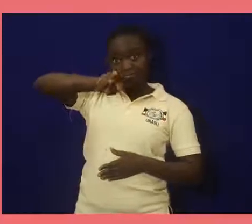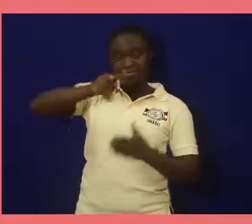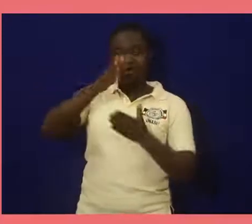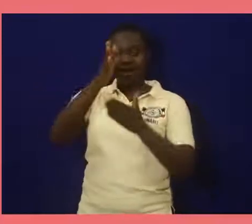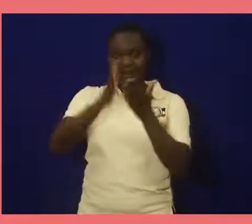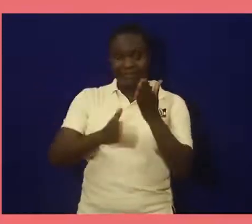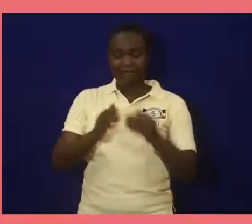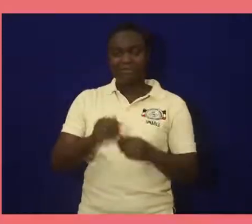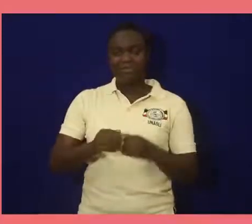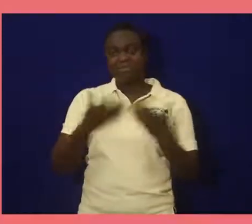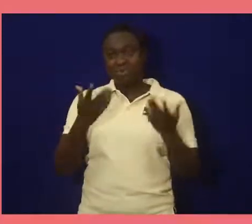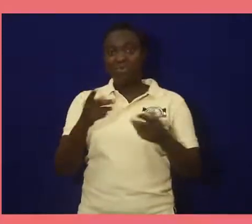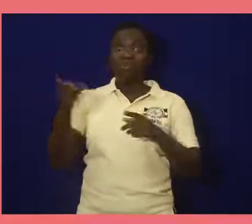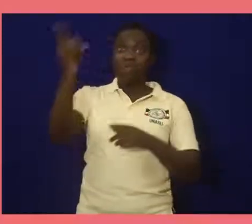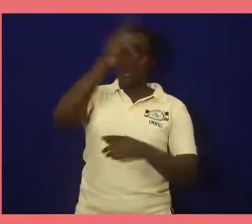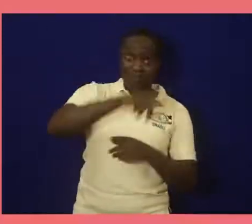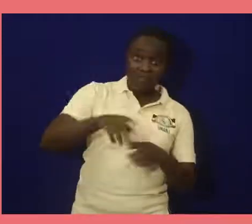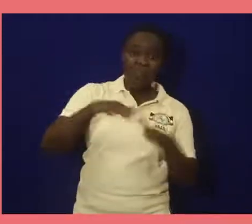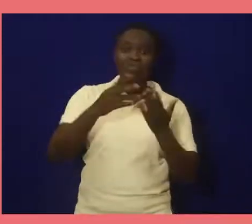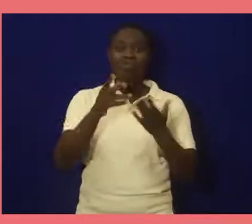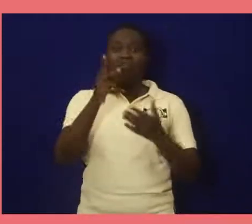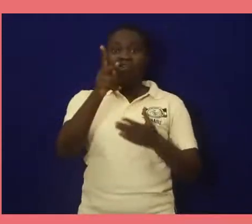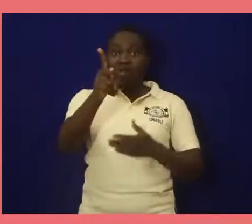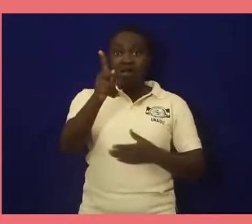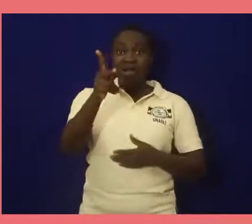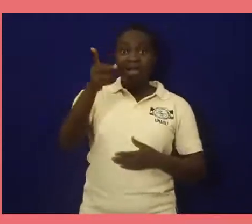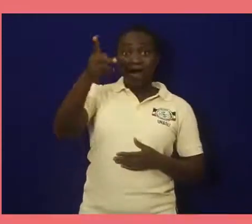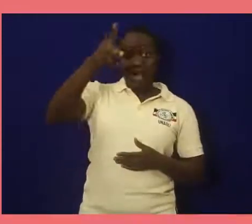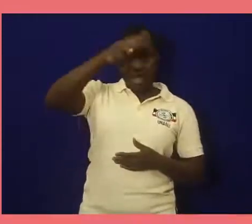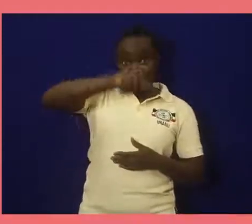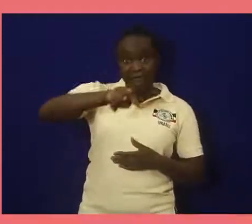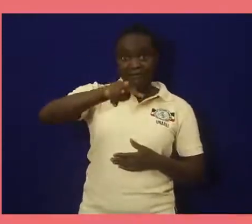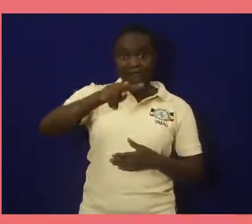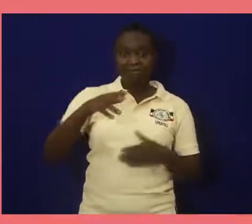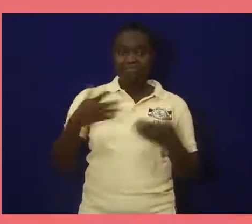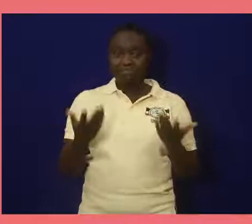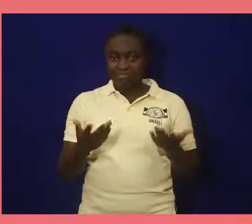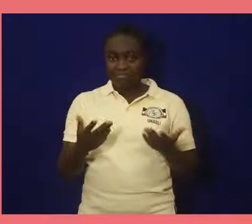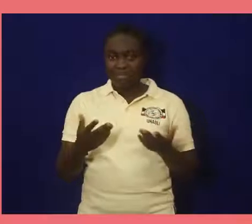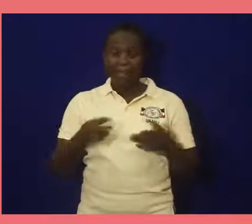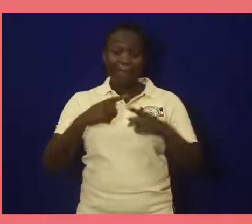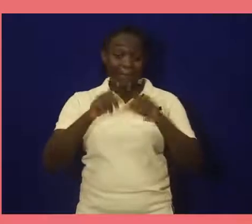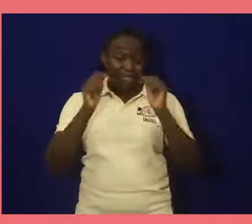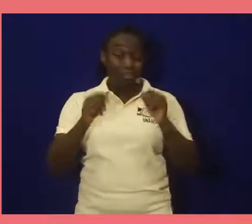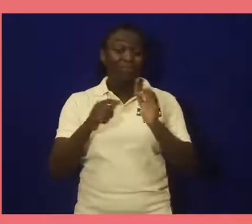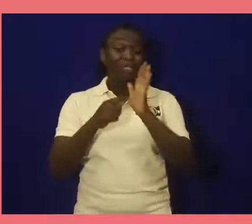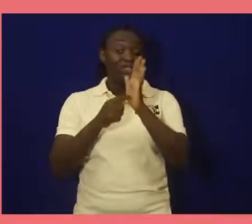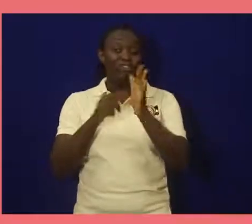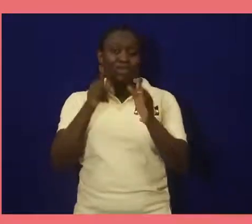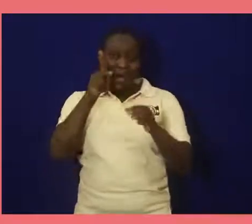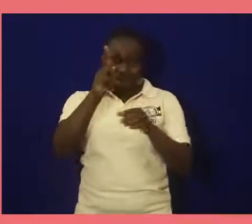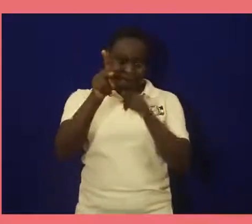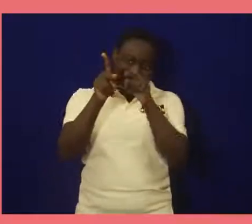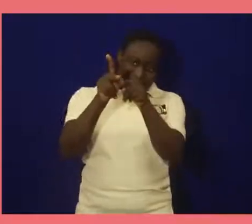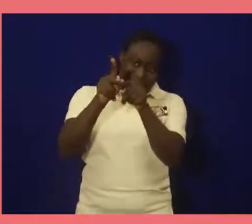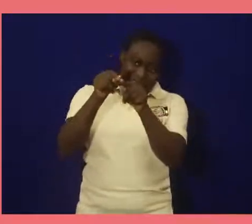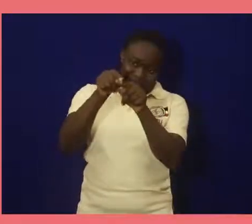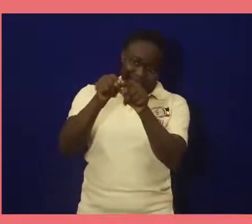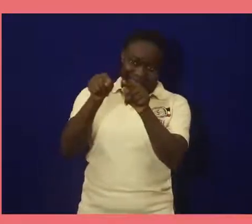circle. Both of them will work. But if you draw the half circle, make sure that you indicate the